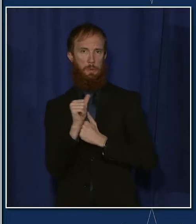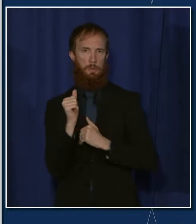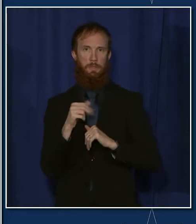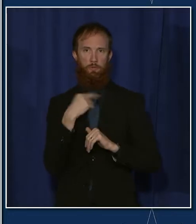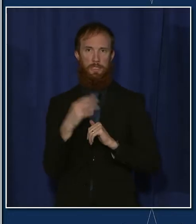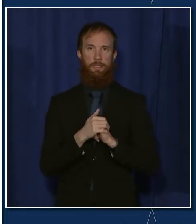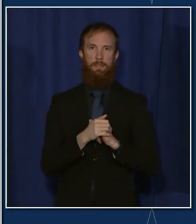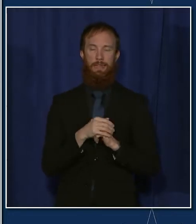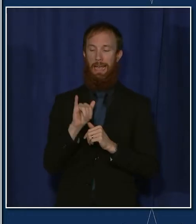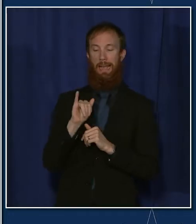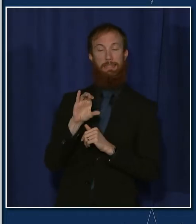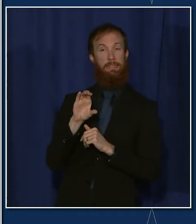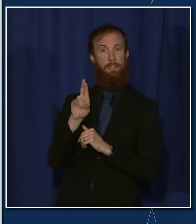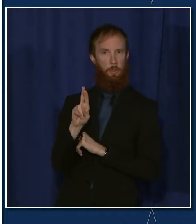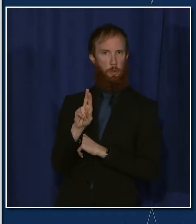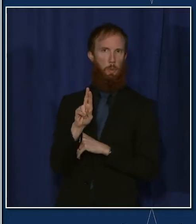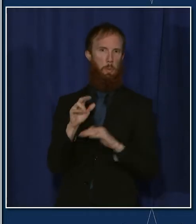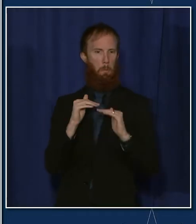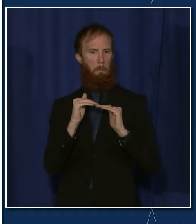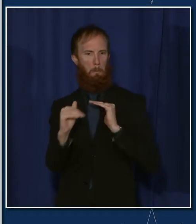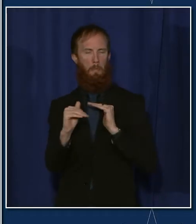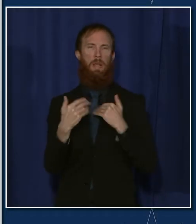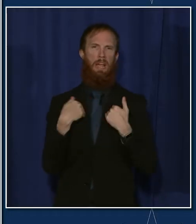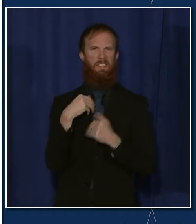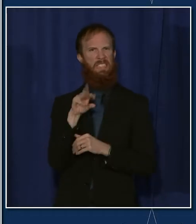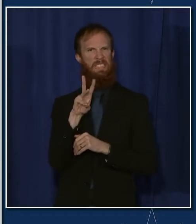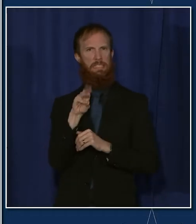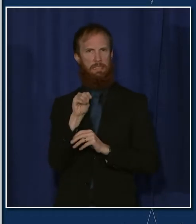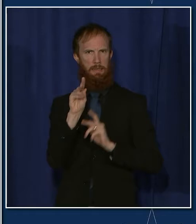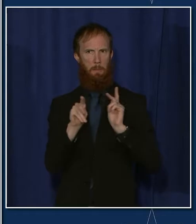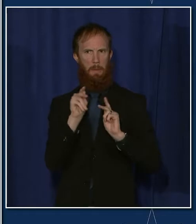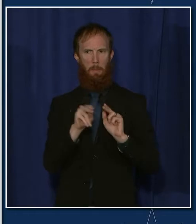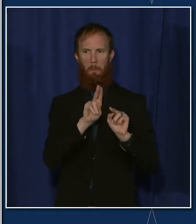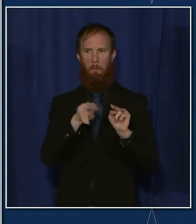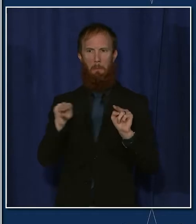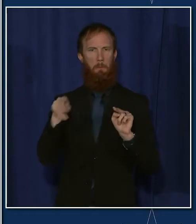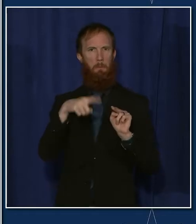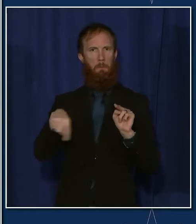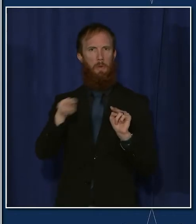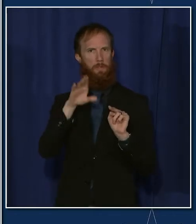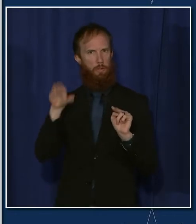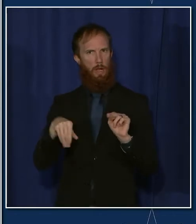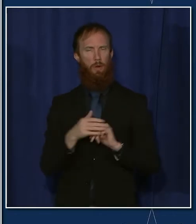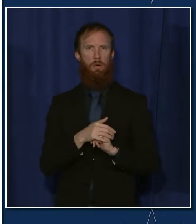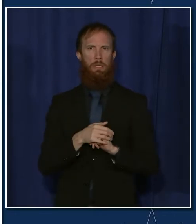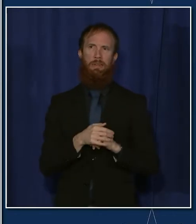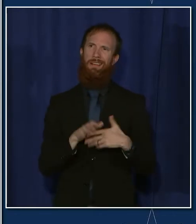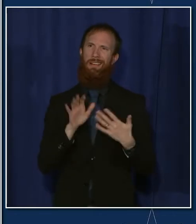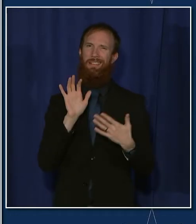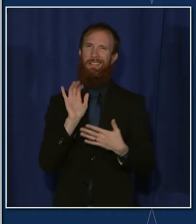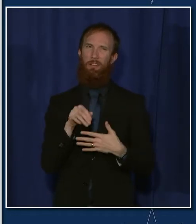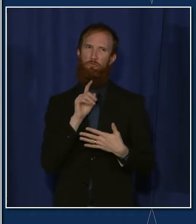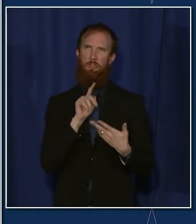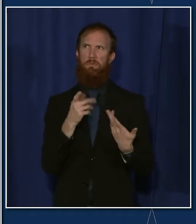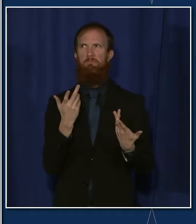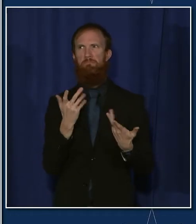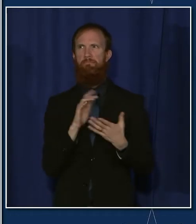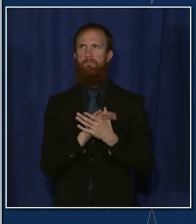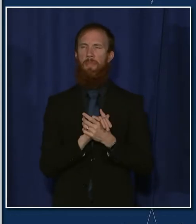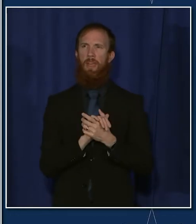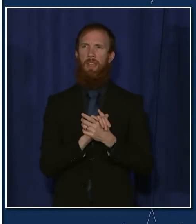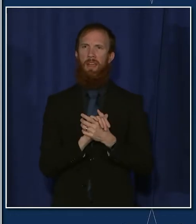numbers are holding relatively stable, just 60 people in the ICU with COVID across Chicago, and that's really reflective of the fact that a lot of